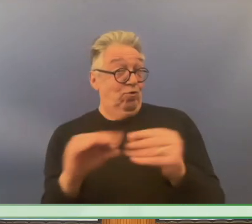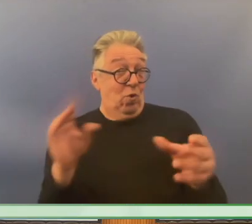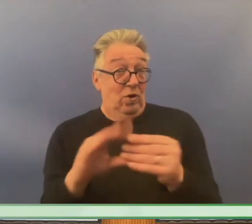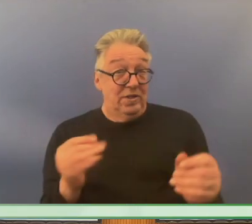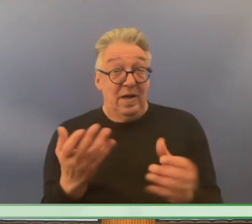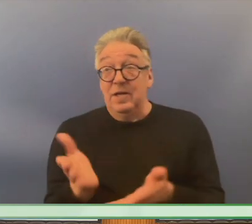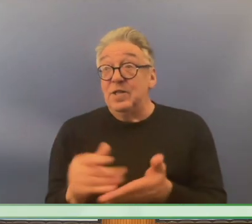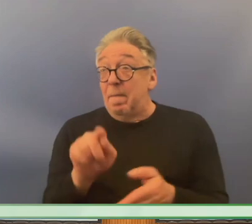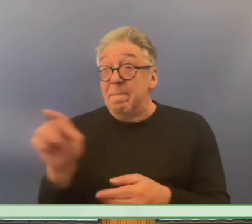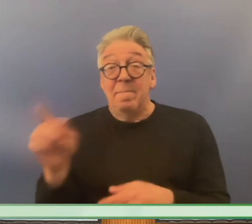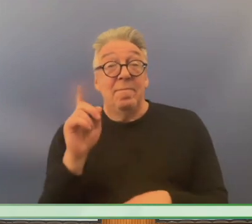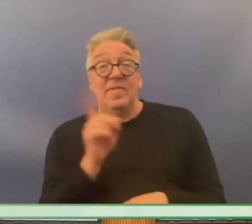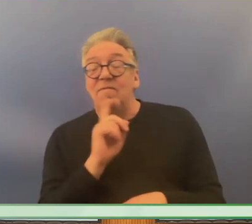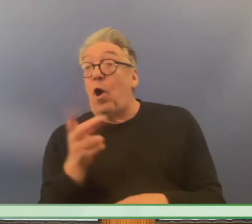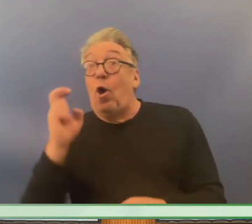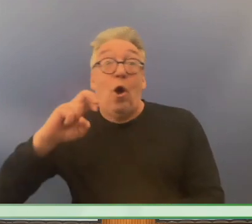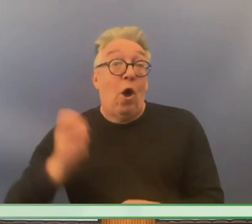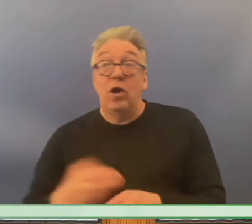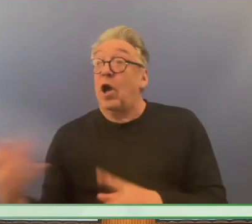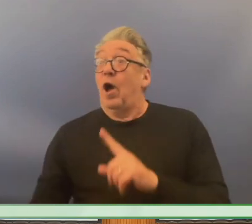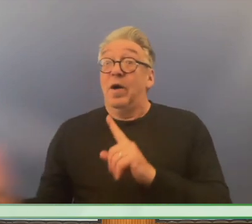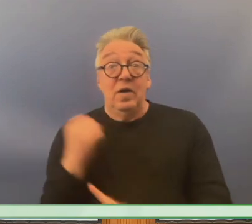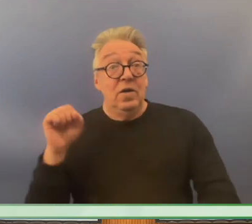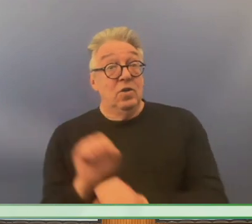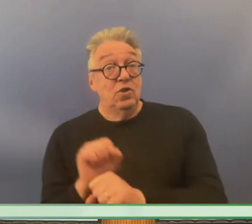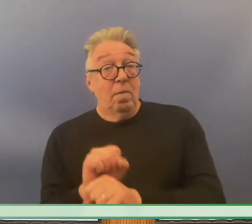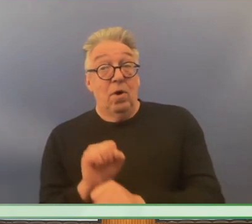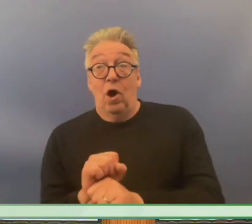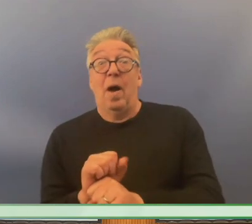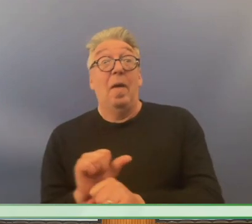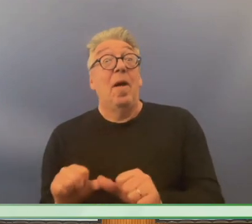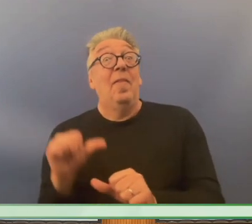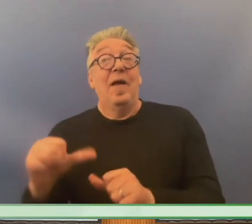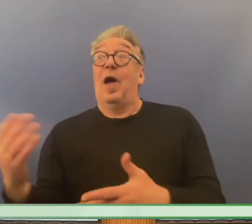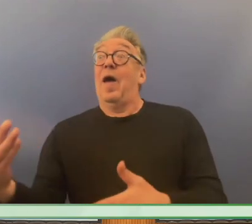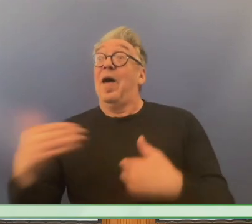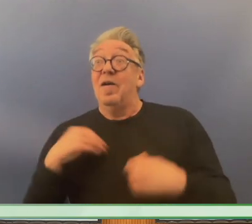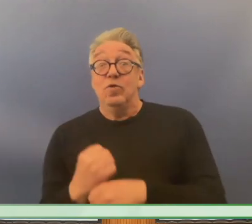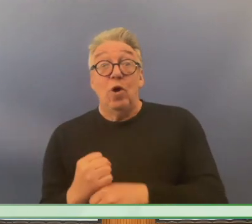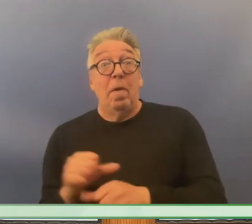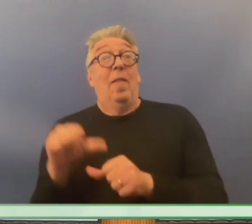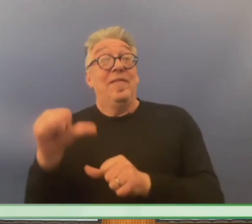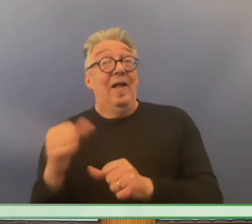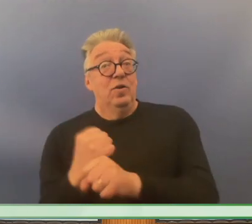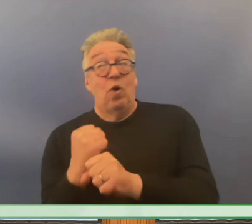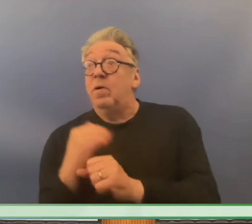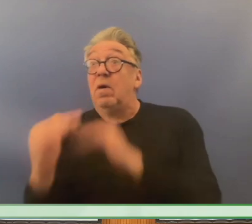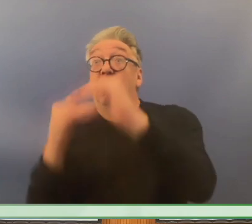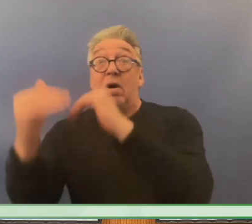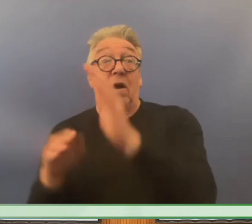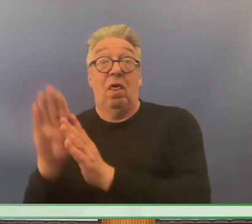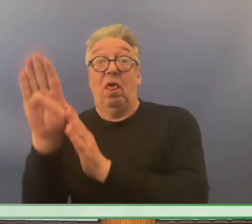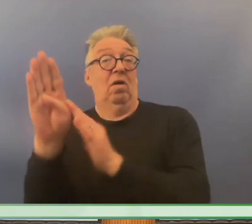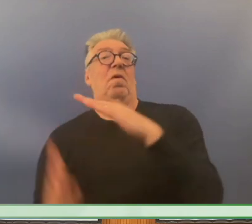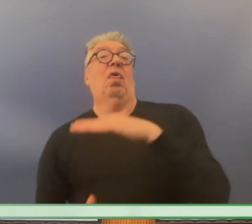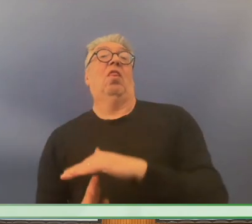for deaf people to acquire a real opportunity, and that's what SignCoders offers to our